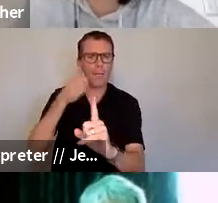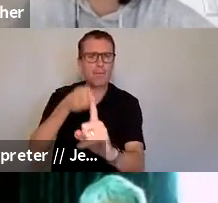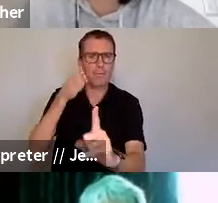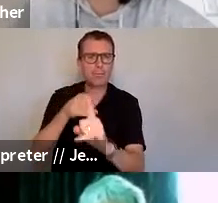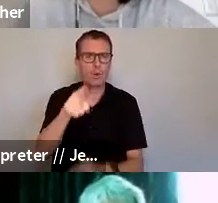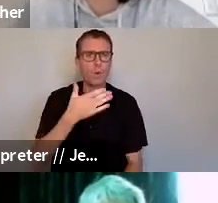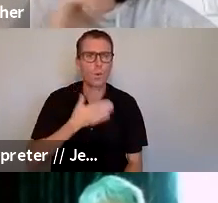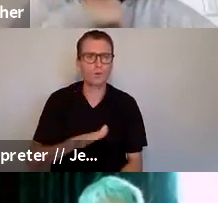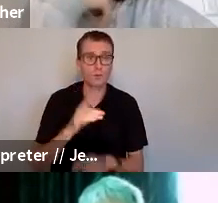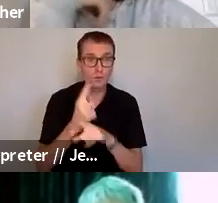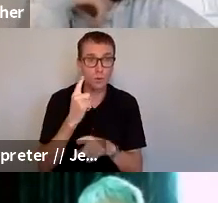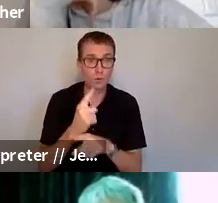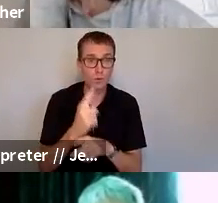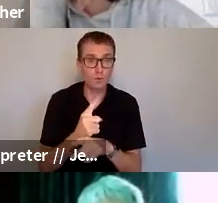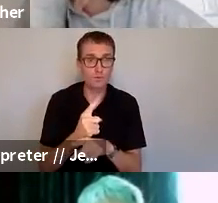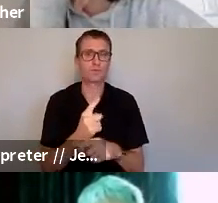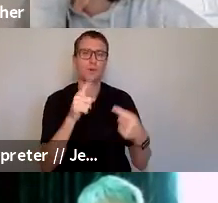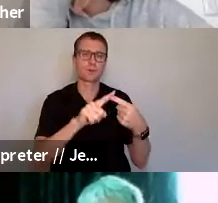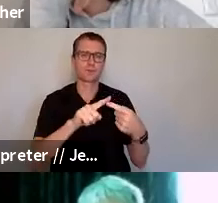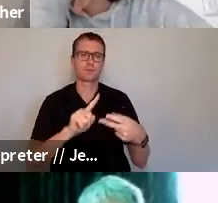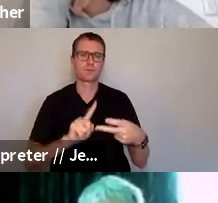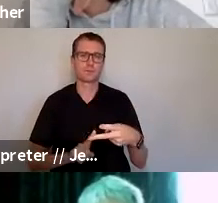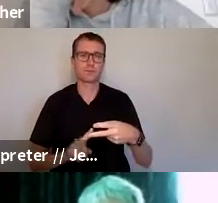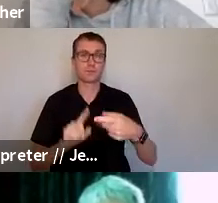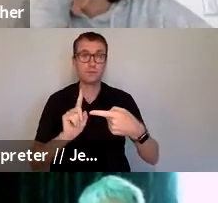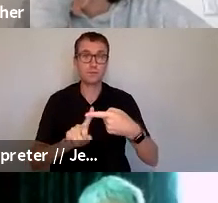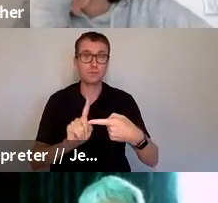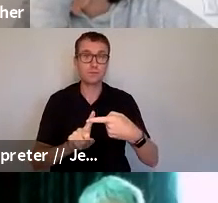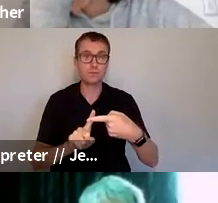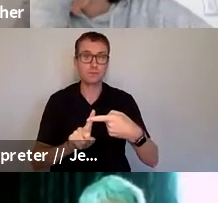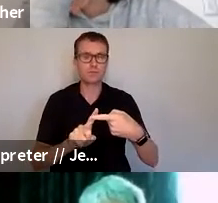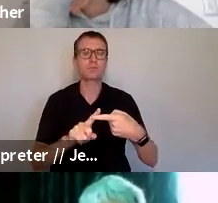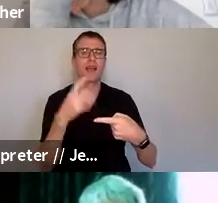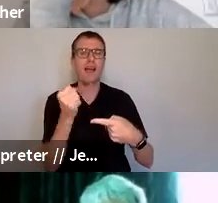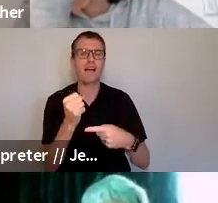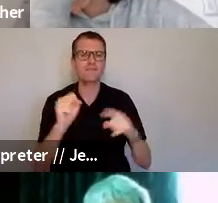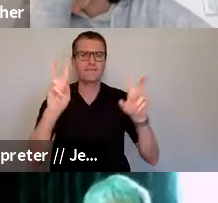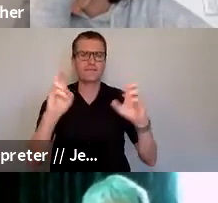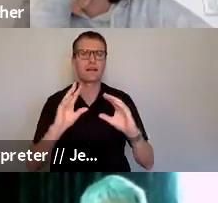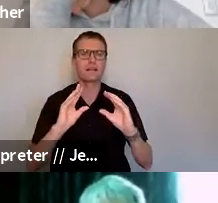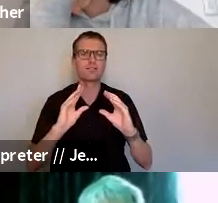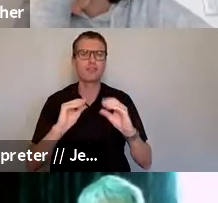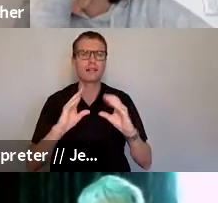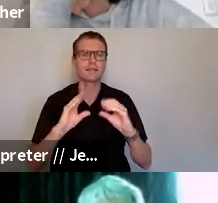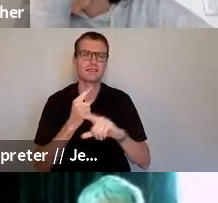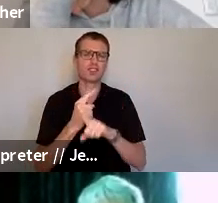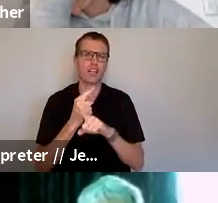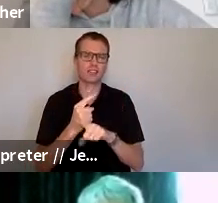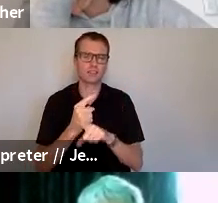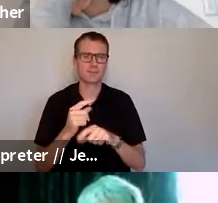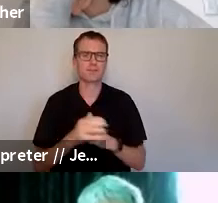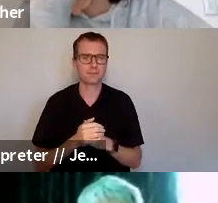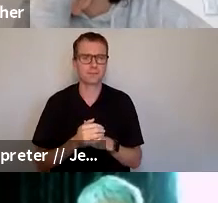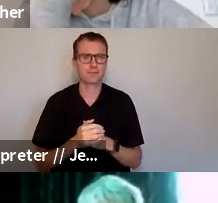to do it. There's a chat on the right-hand side. If you put